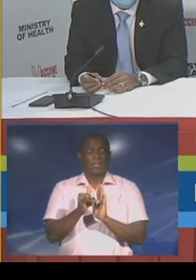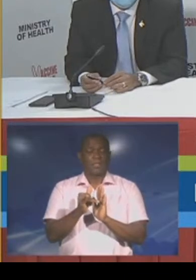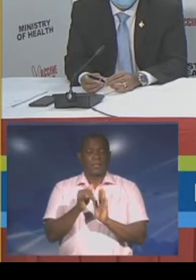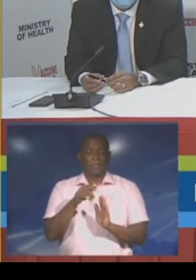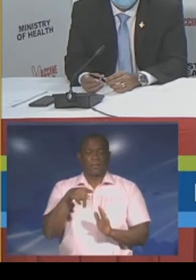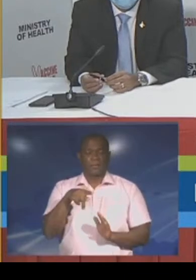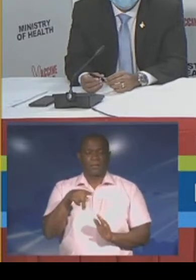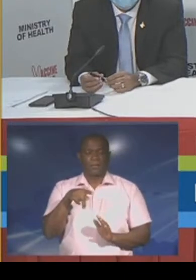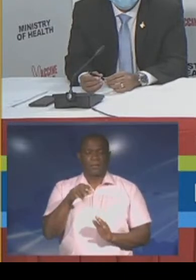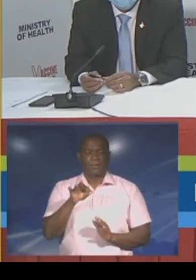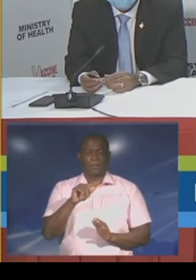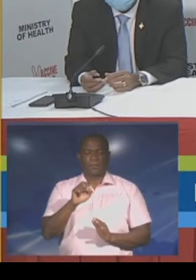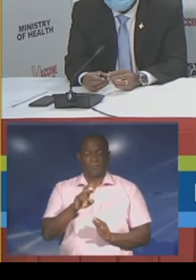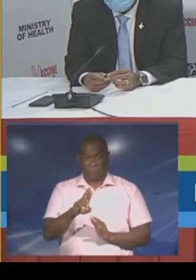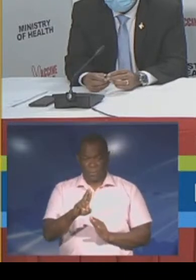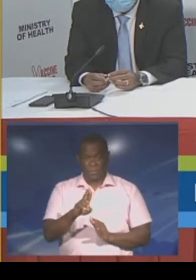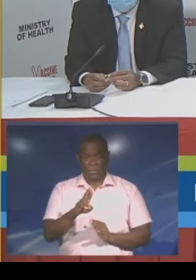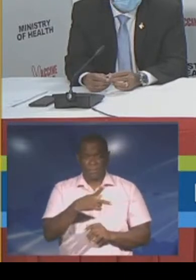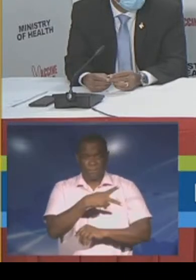Pfizer